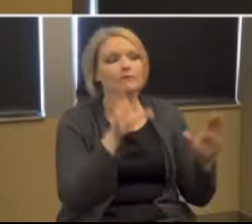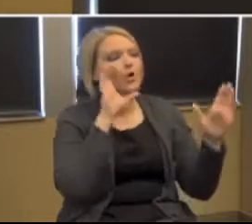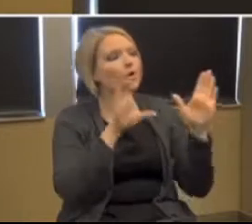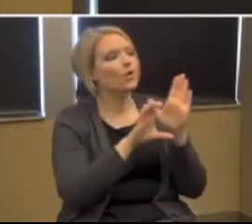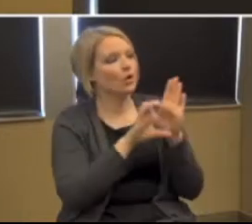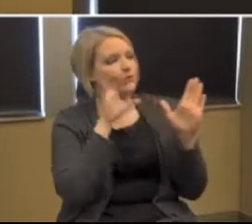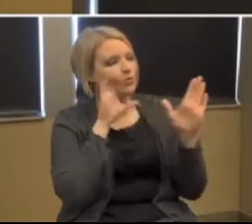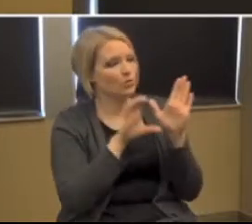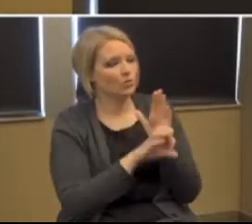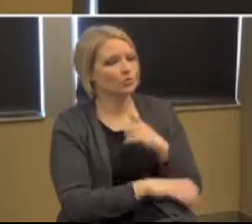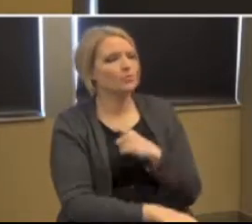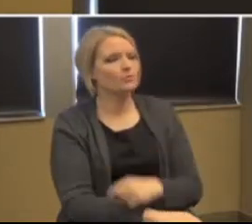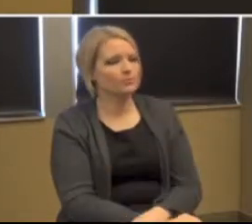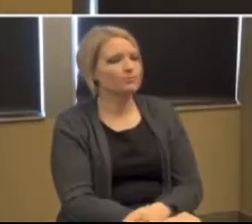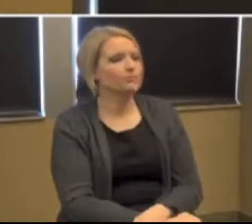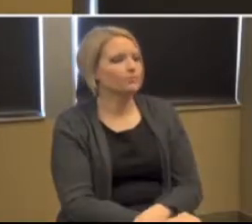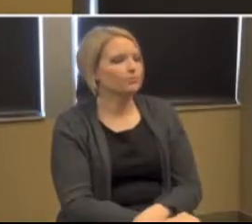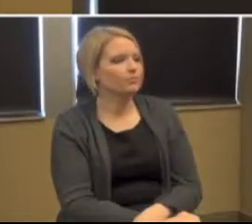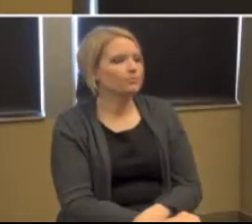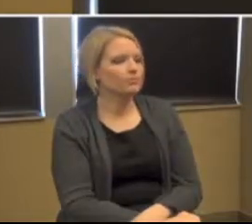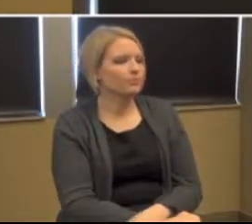Photo.